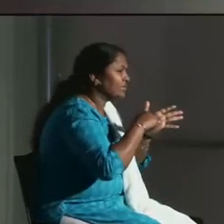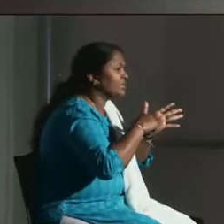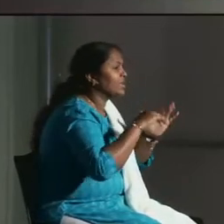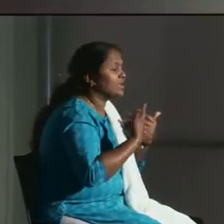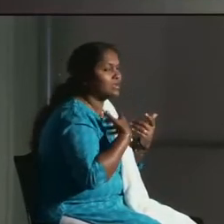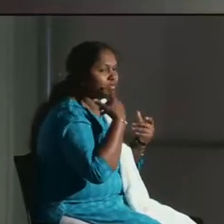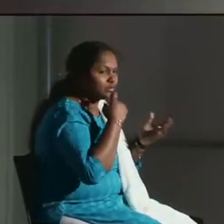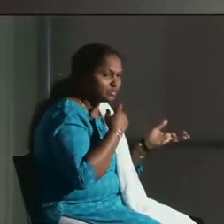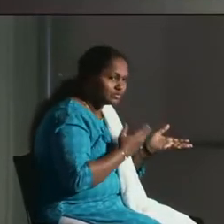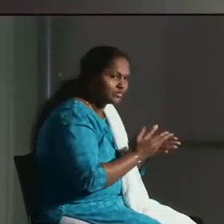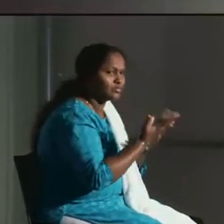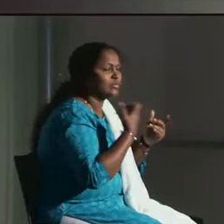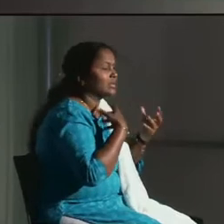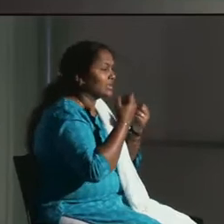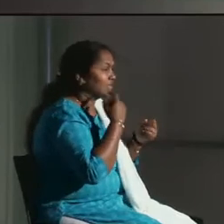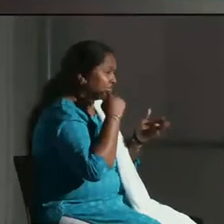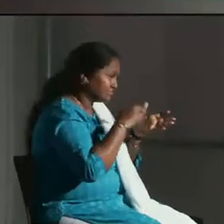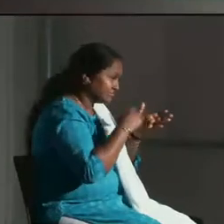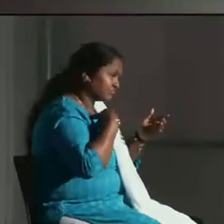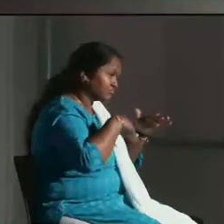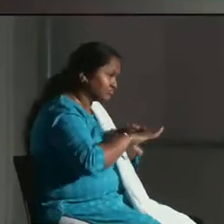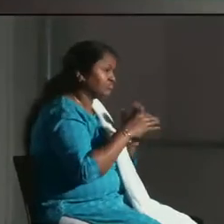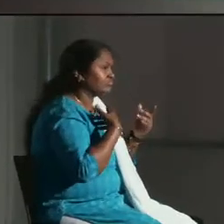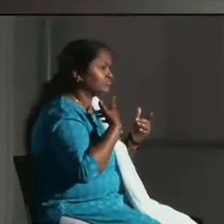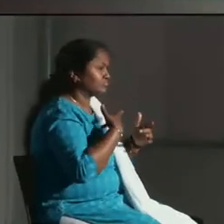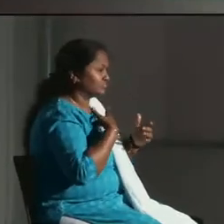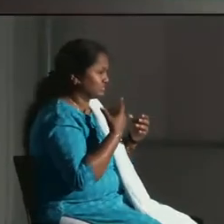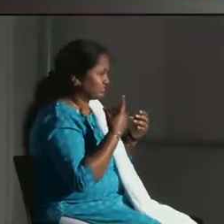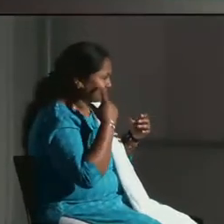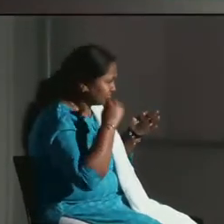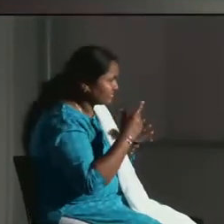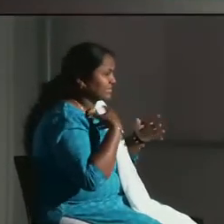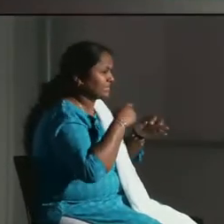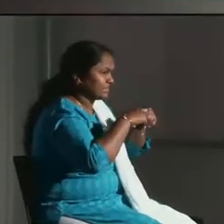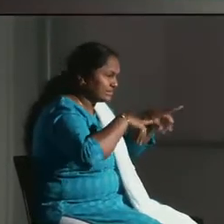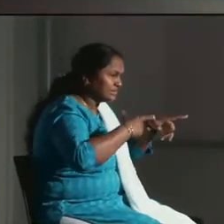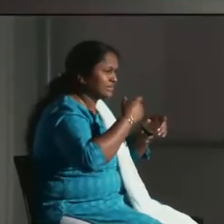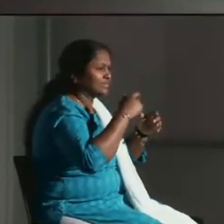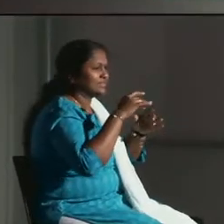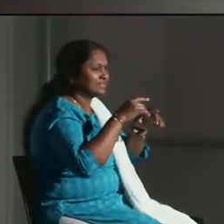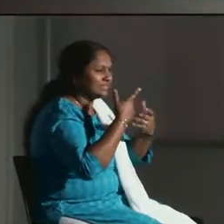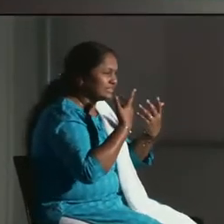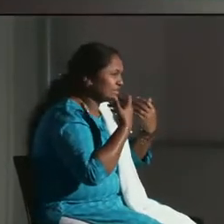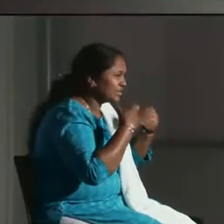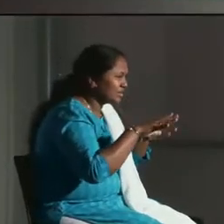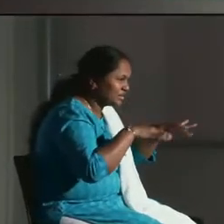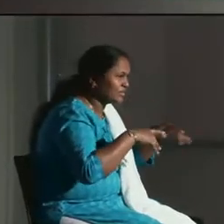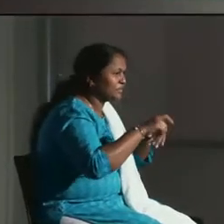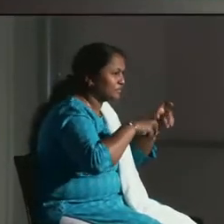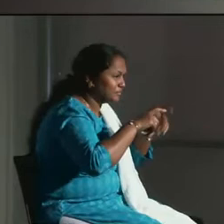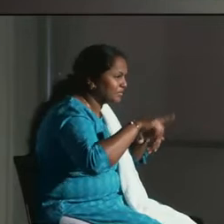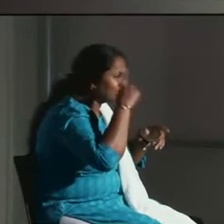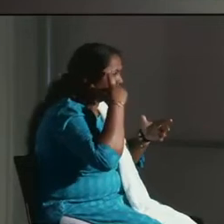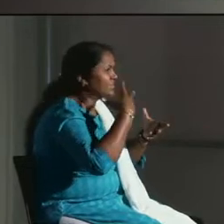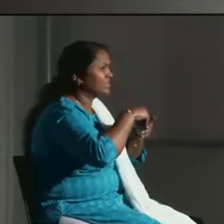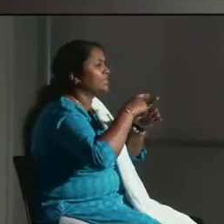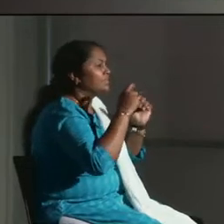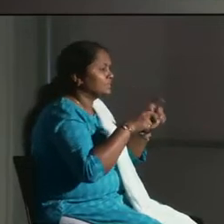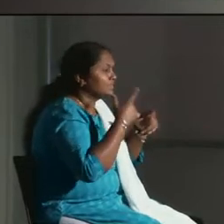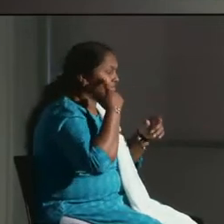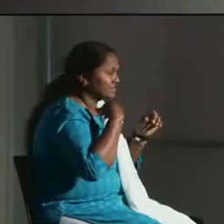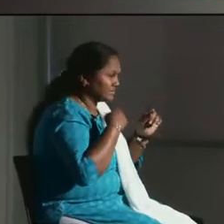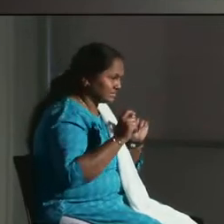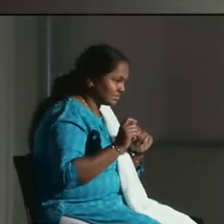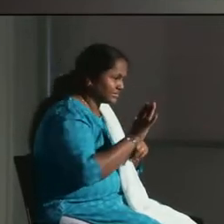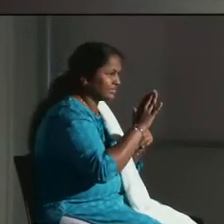that truth as a premise in terms of how we foster cities and public spaces or even homes of belonging? The slide that